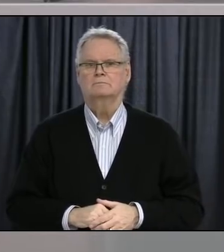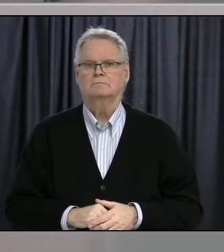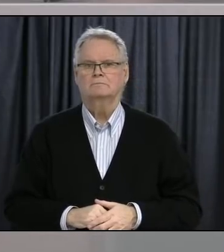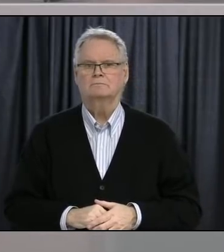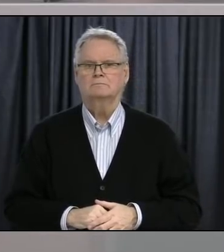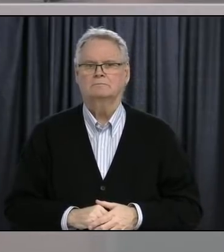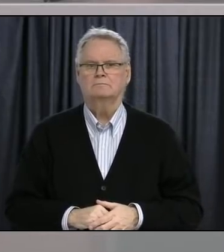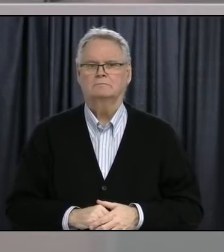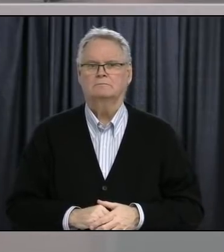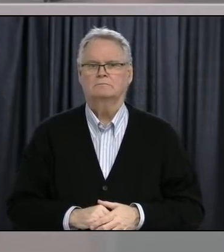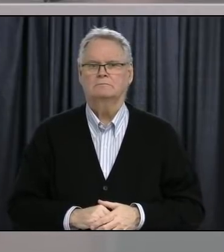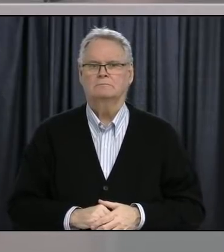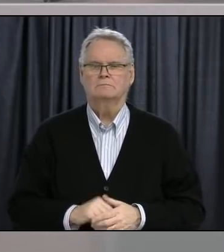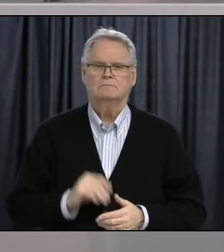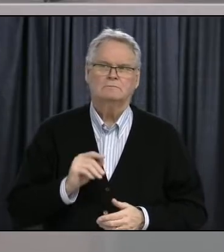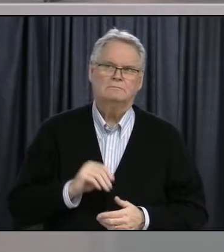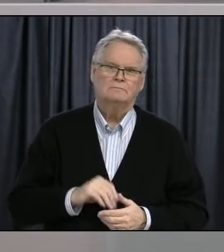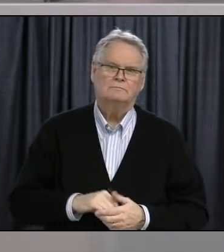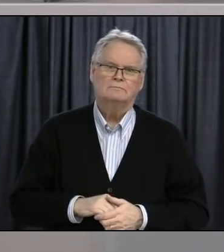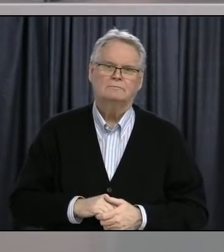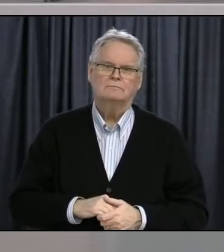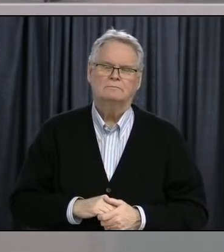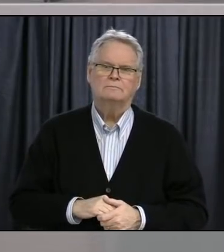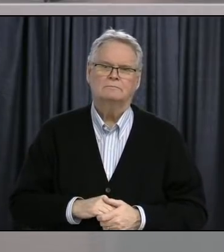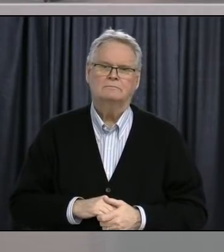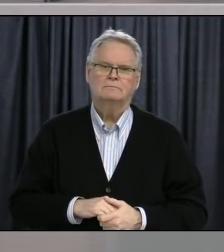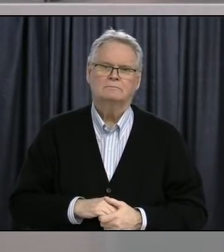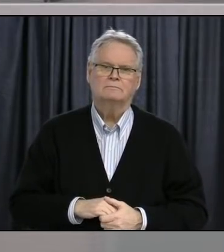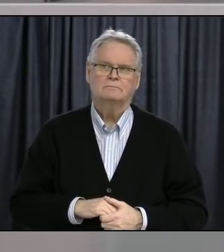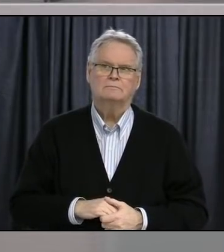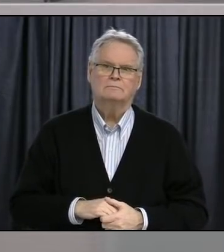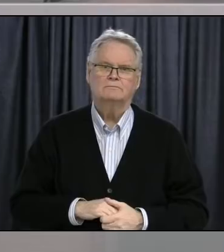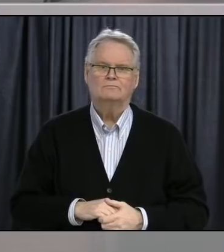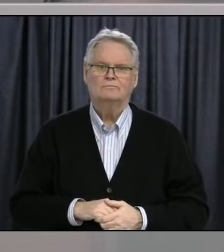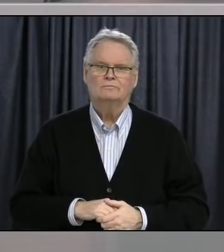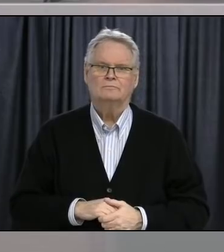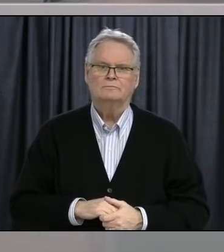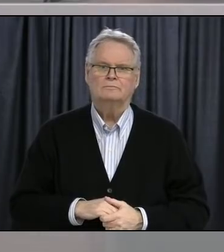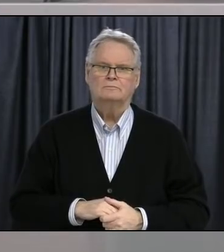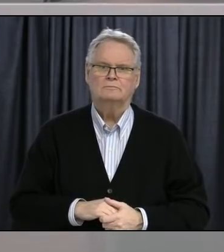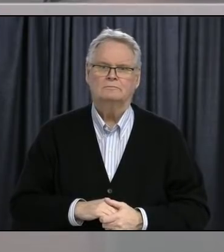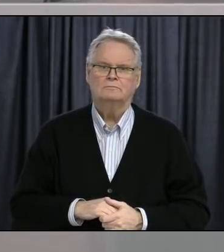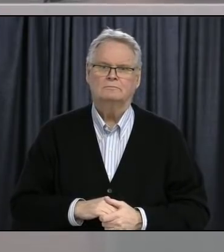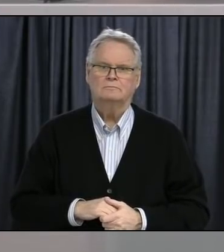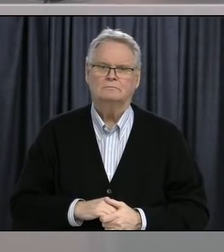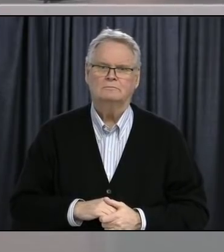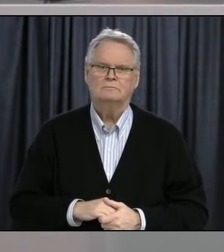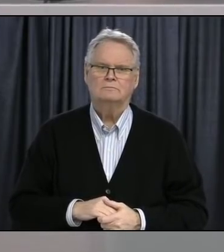fall into phase 2 nationally. Just wondering where they fall for us provincially.